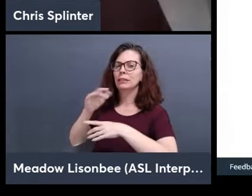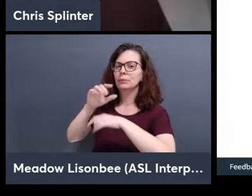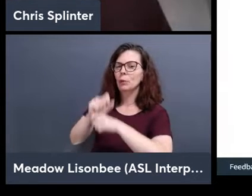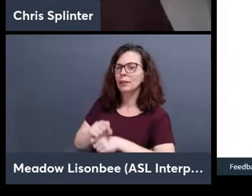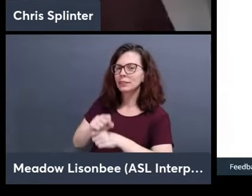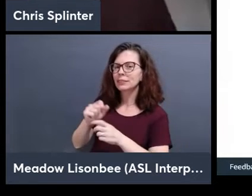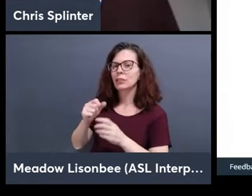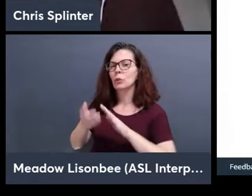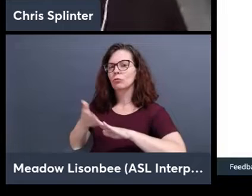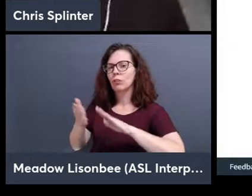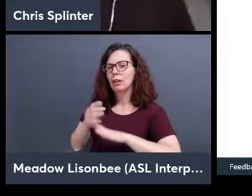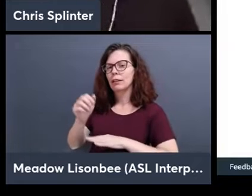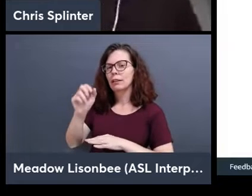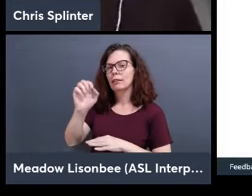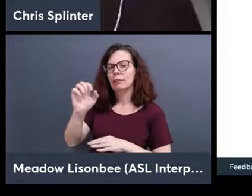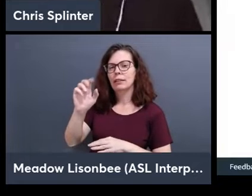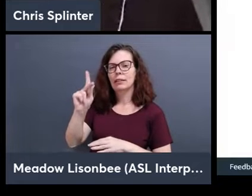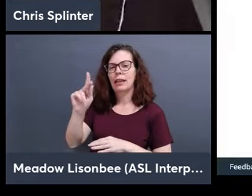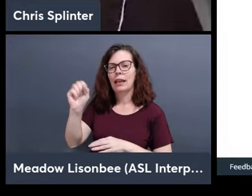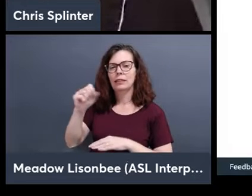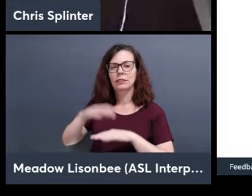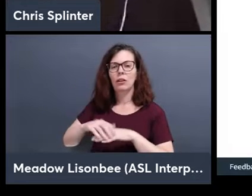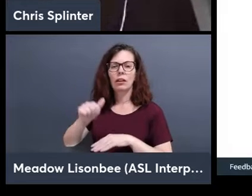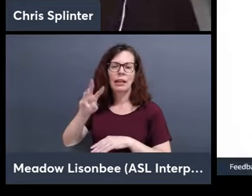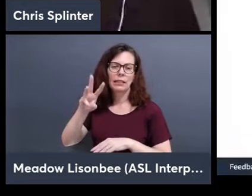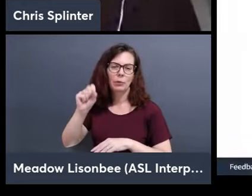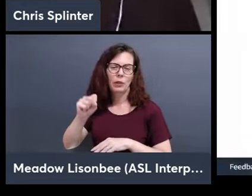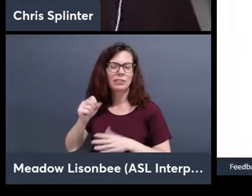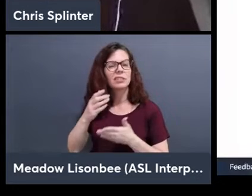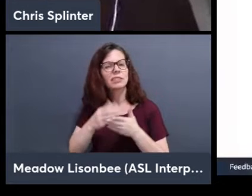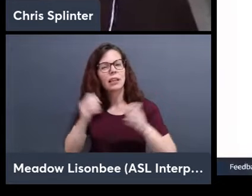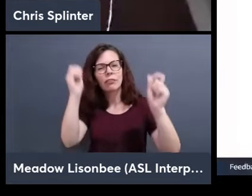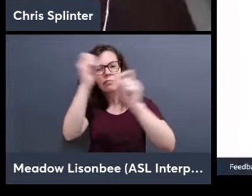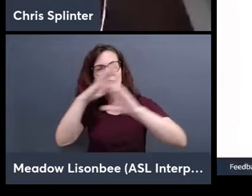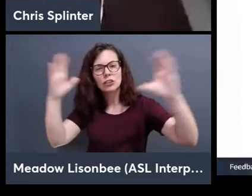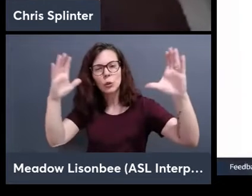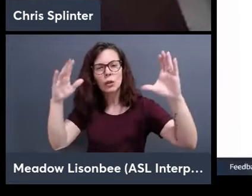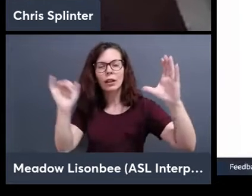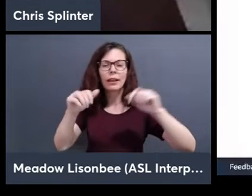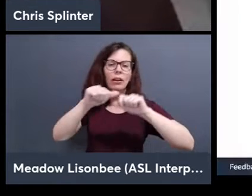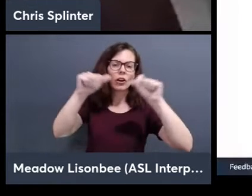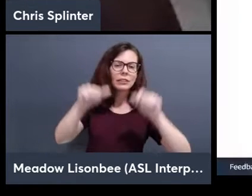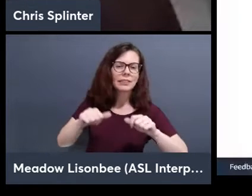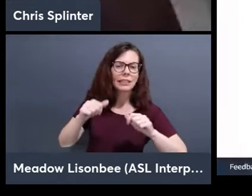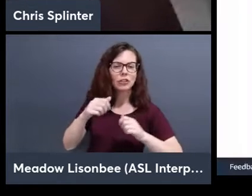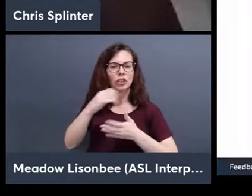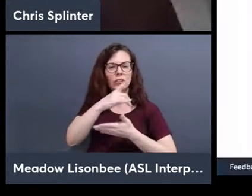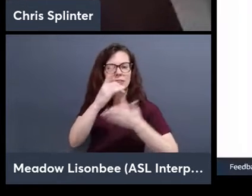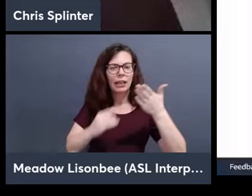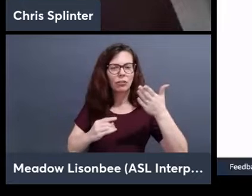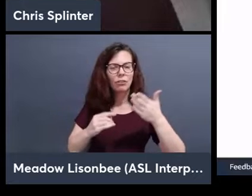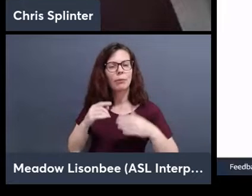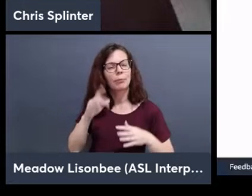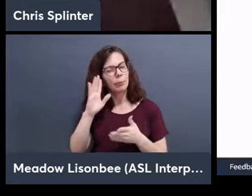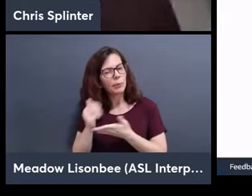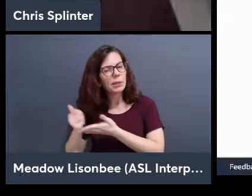on AWS, because some of these visuals of like the architecture diagram, I think that's going to help kind of put these concepts, I think